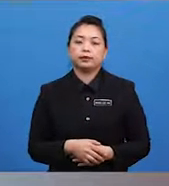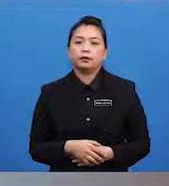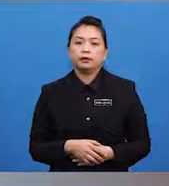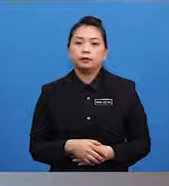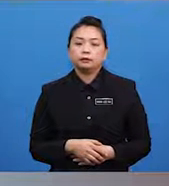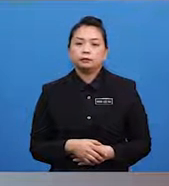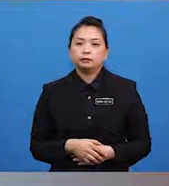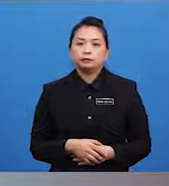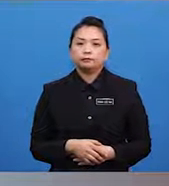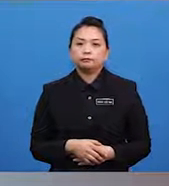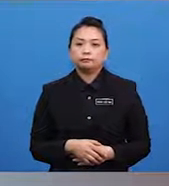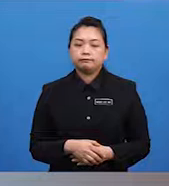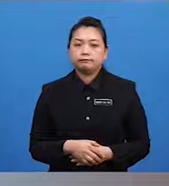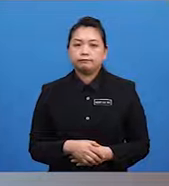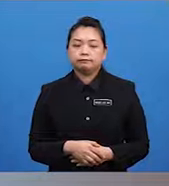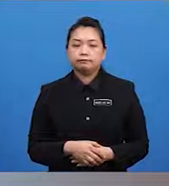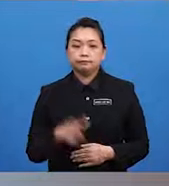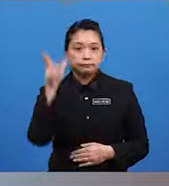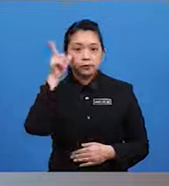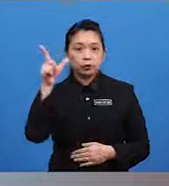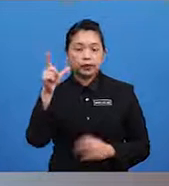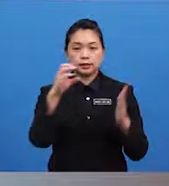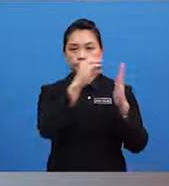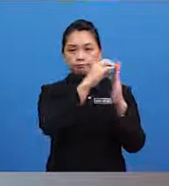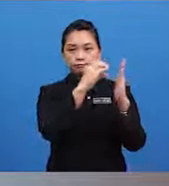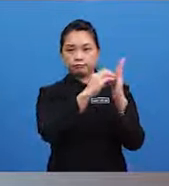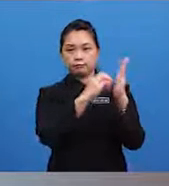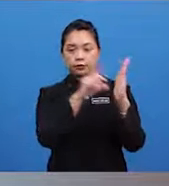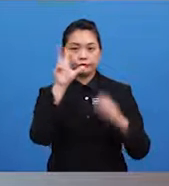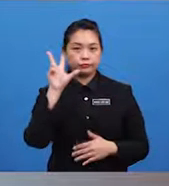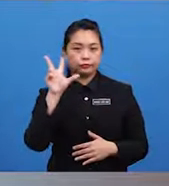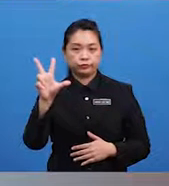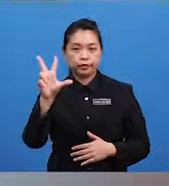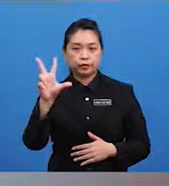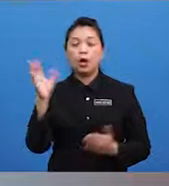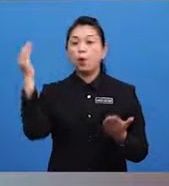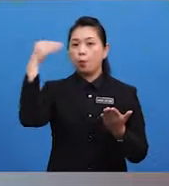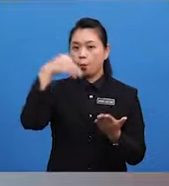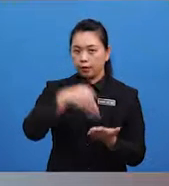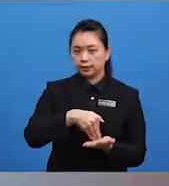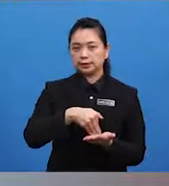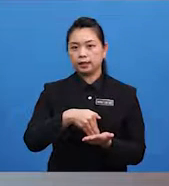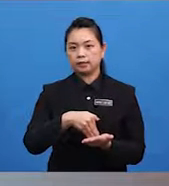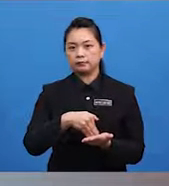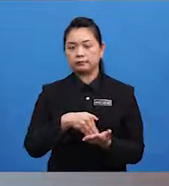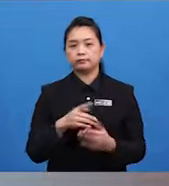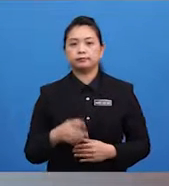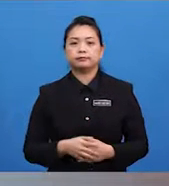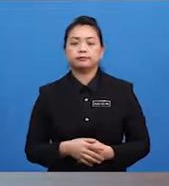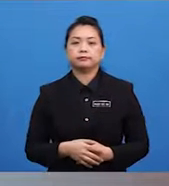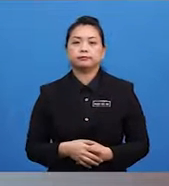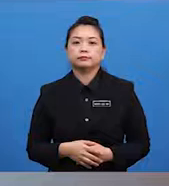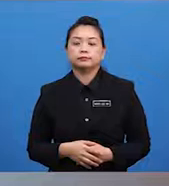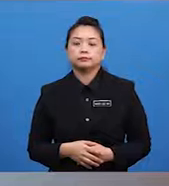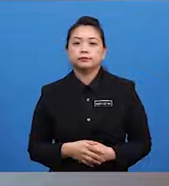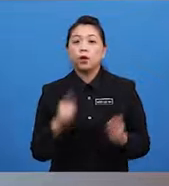Let's look at paragraph 3 once again before we pick the correct answer. What